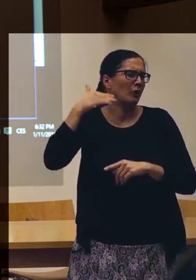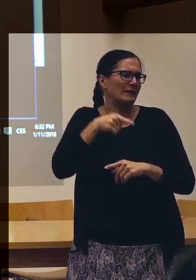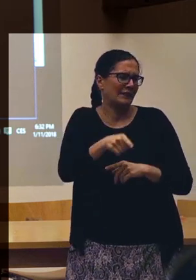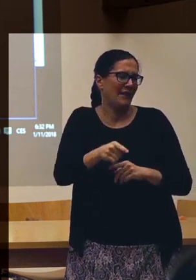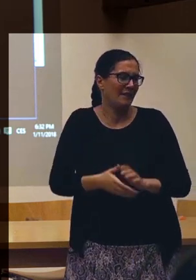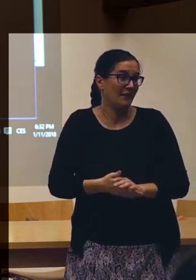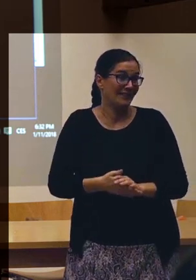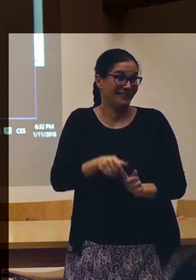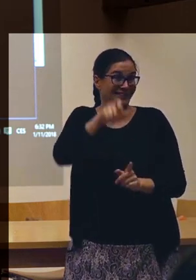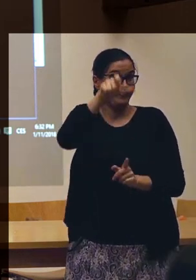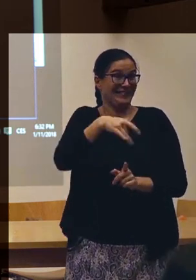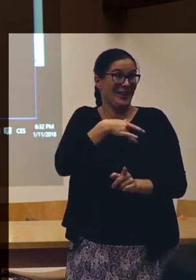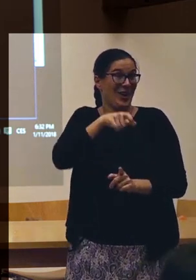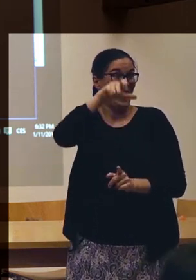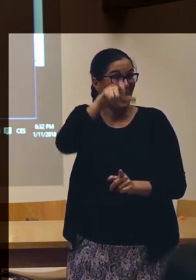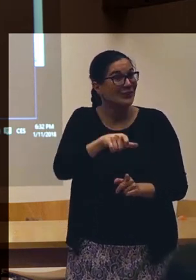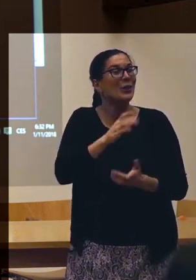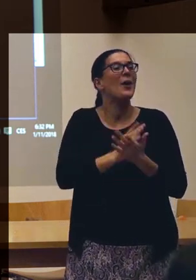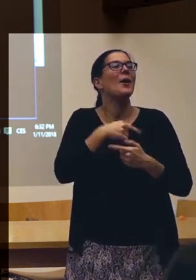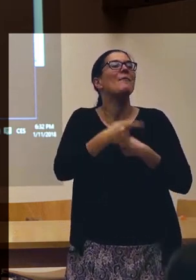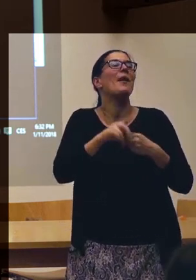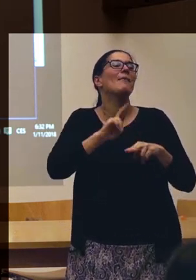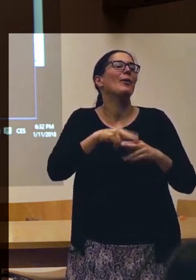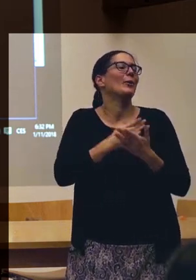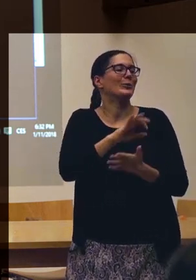this person became my really good friend.